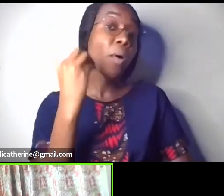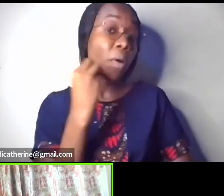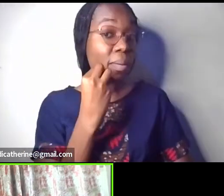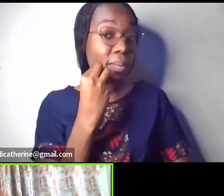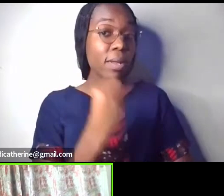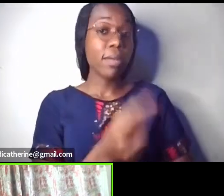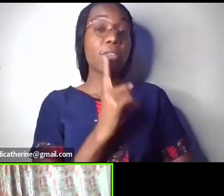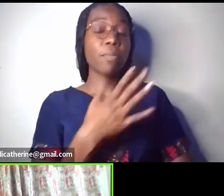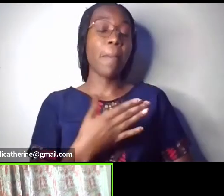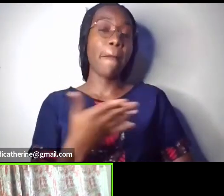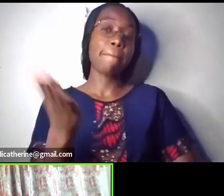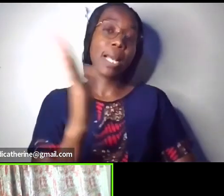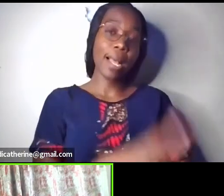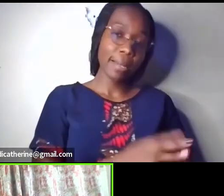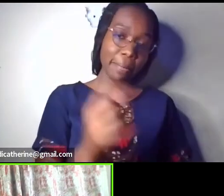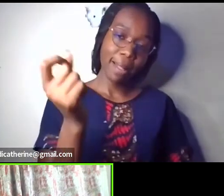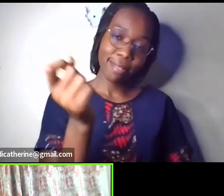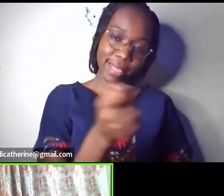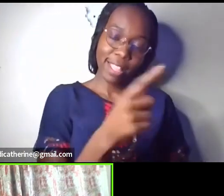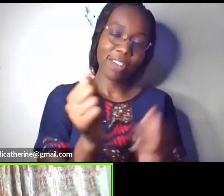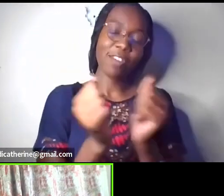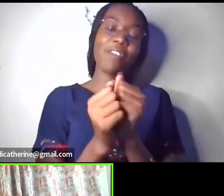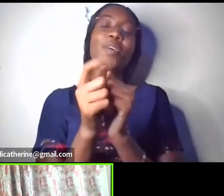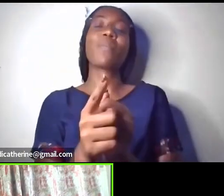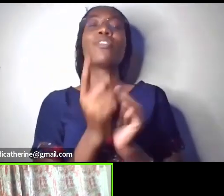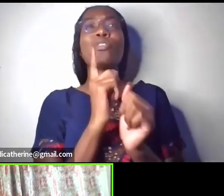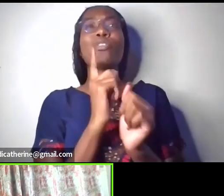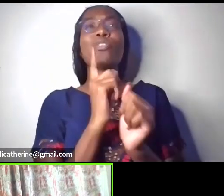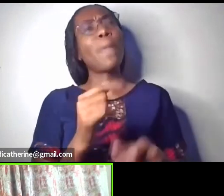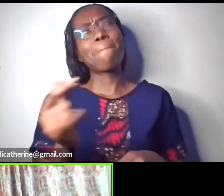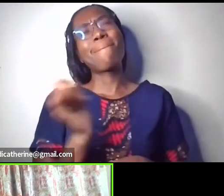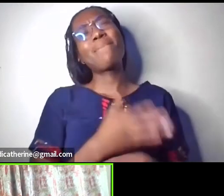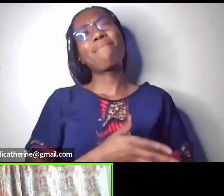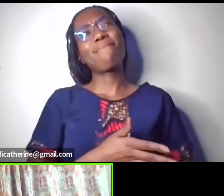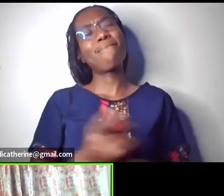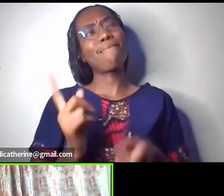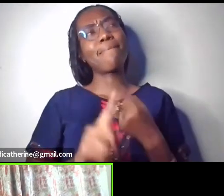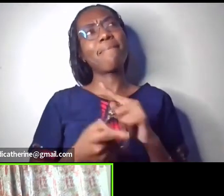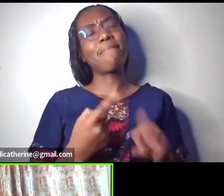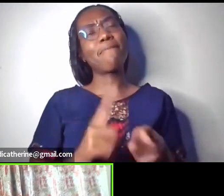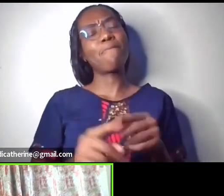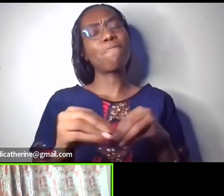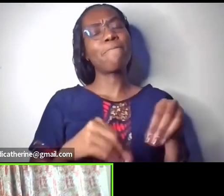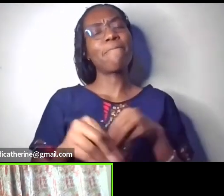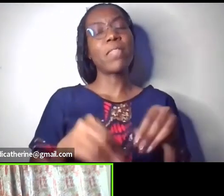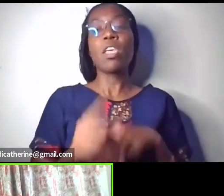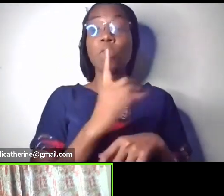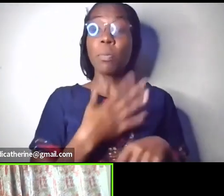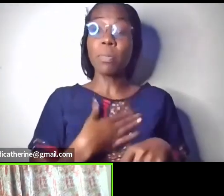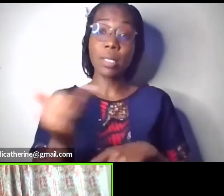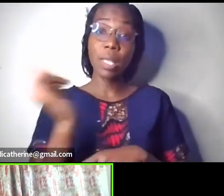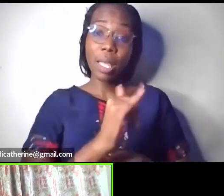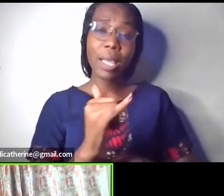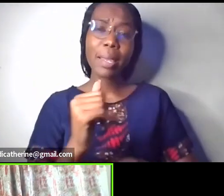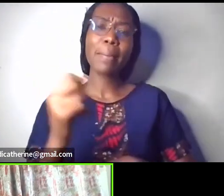to try and figure things out again. You come back and re-strategize. So I stayed here for a few months, applying for jobs.